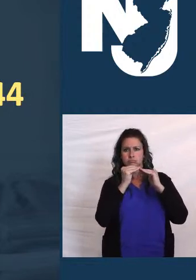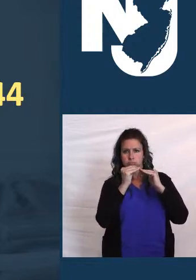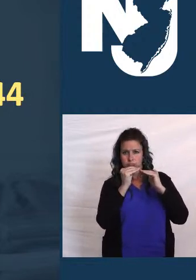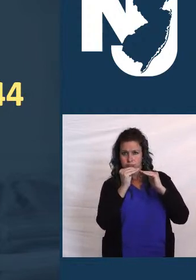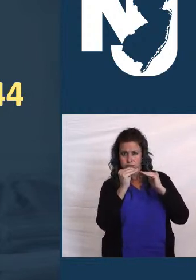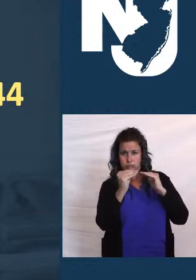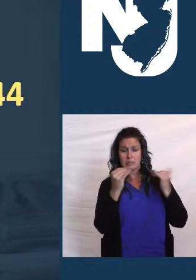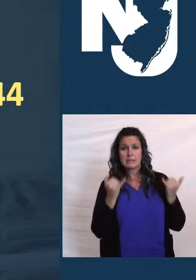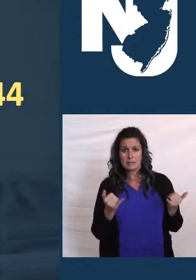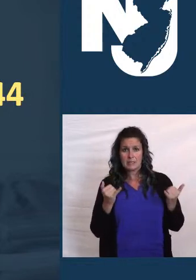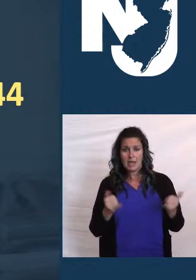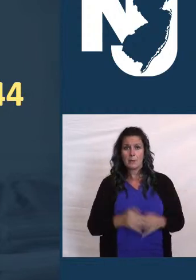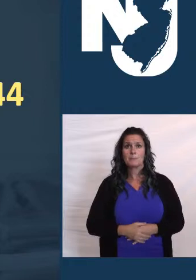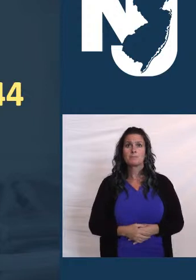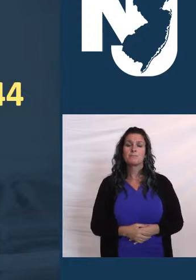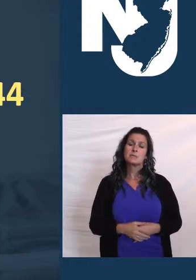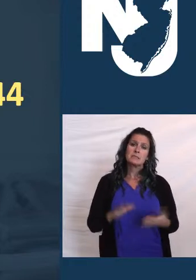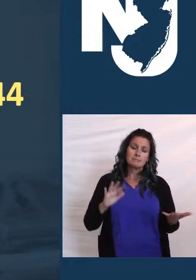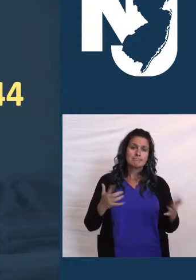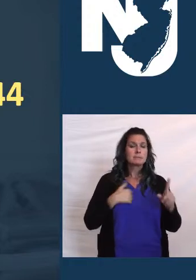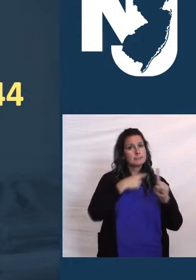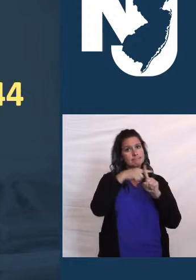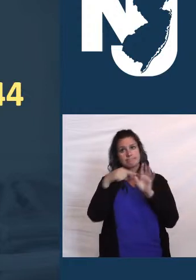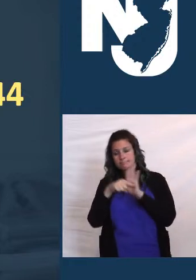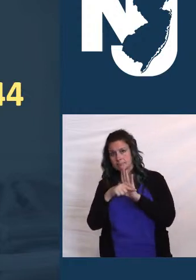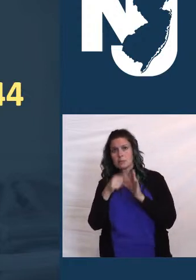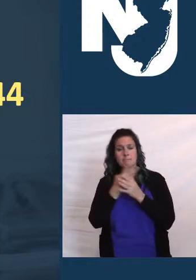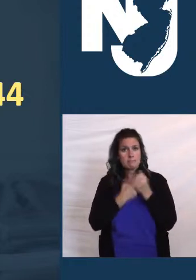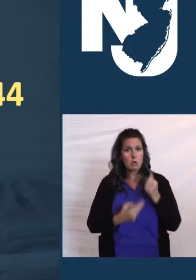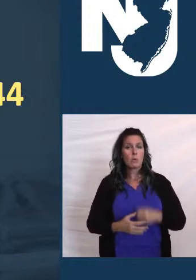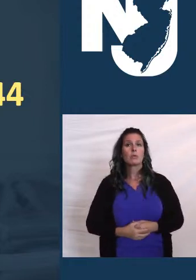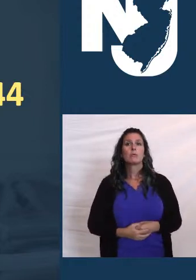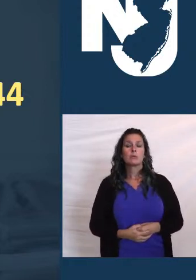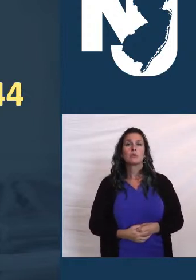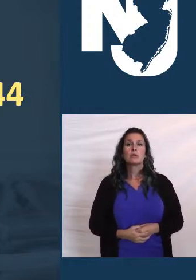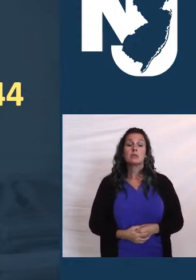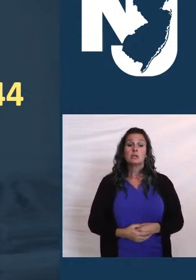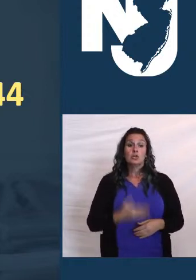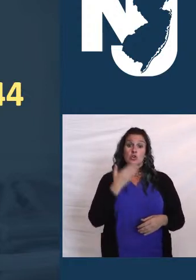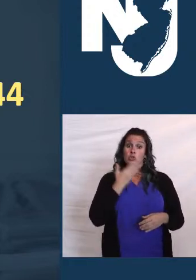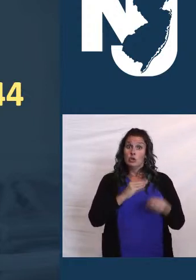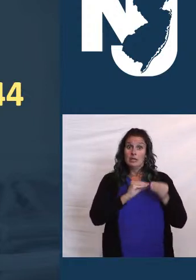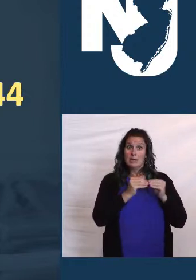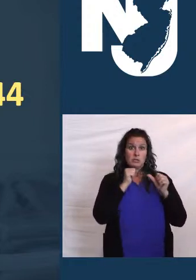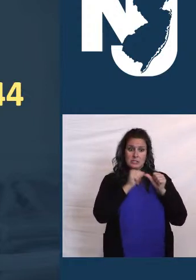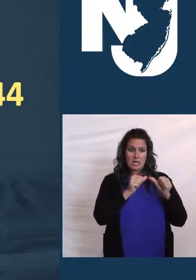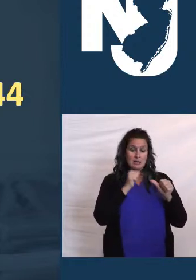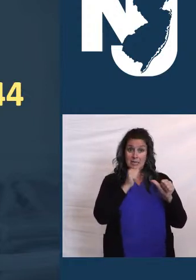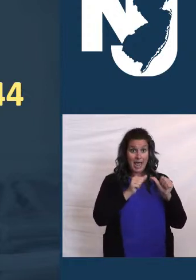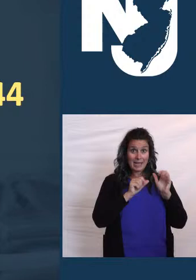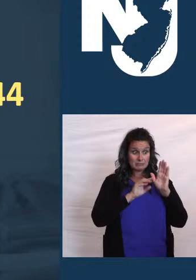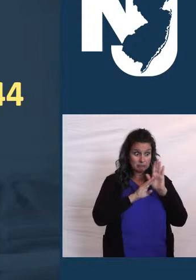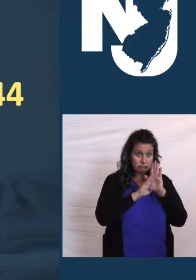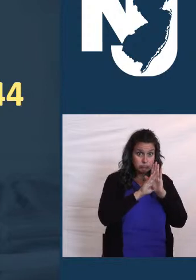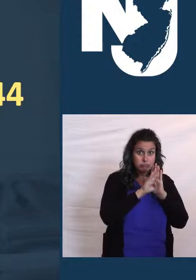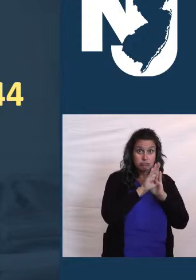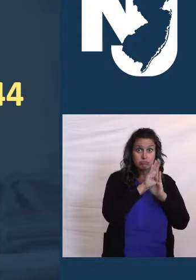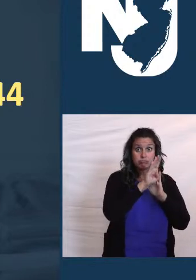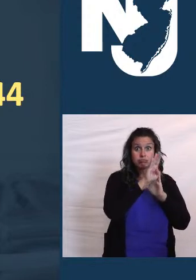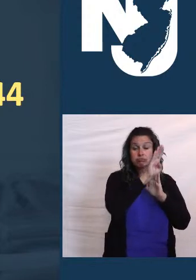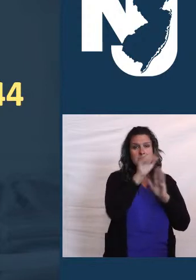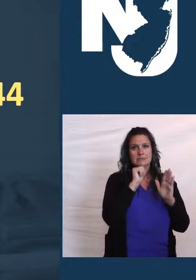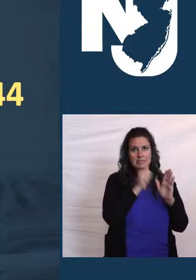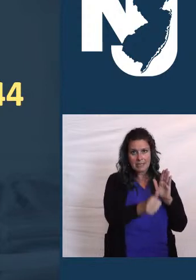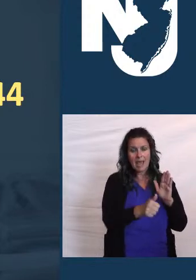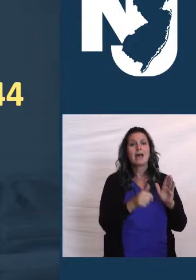category, which is a bit of a double-edged sword. It is good to not see these numbers increasing as they had been a few weeks ago,